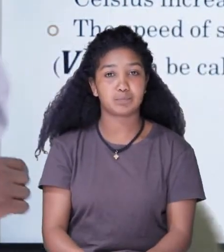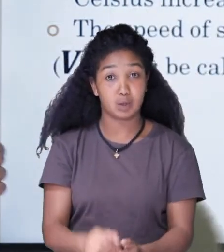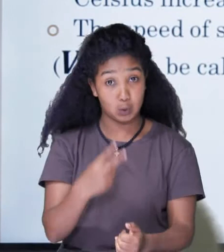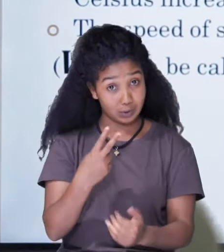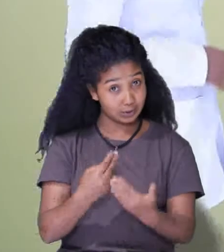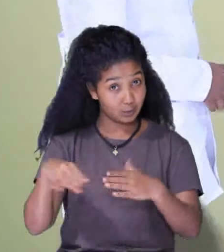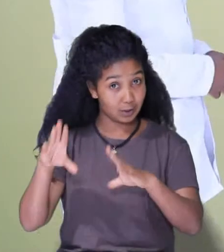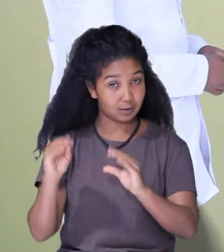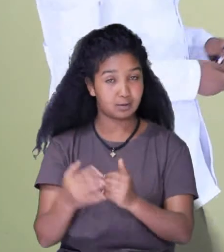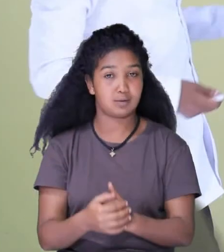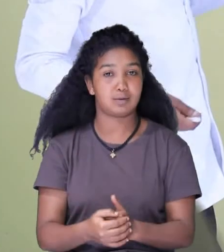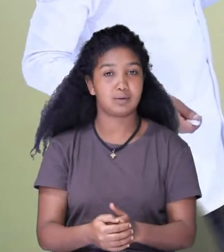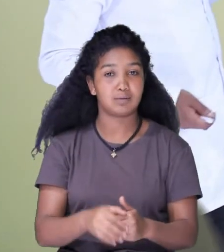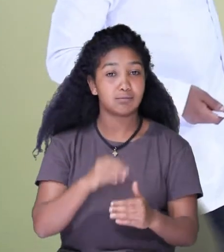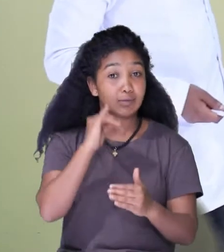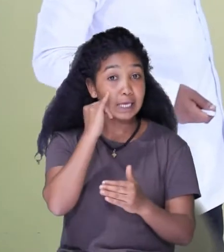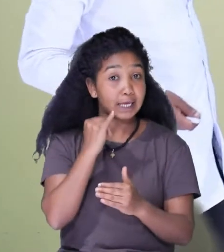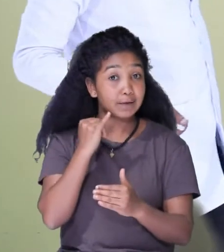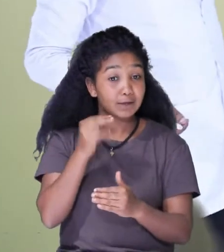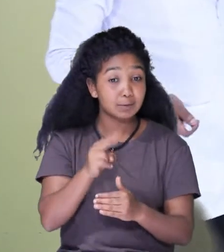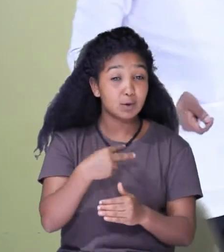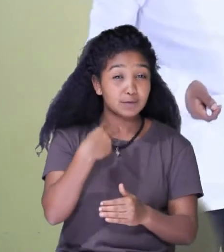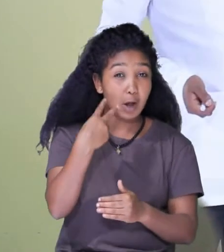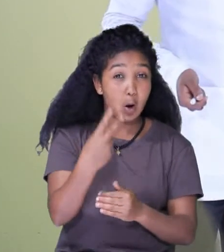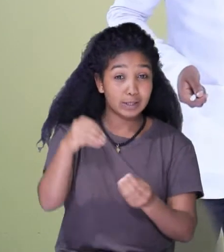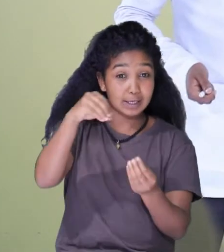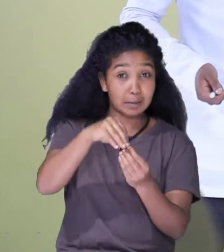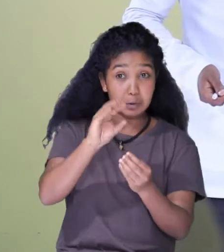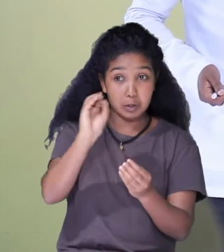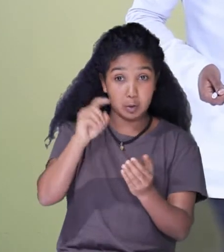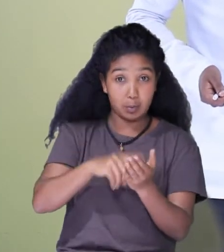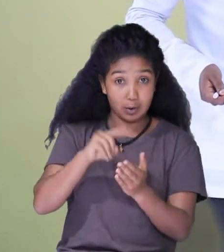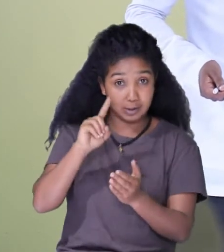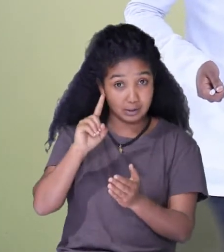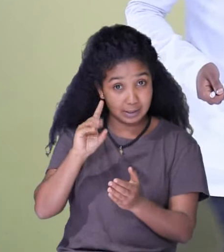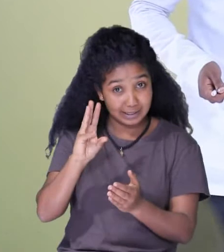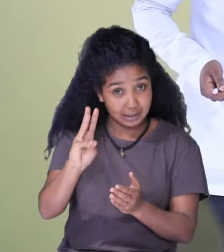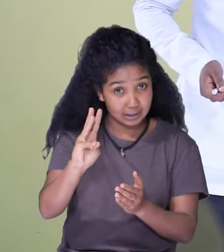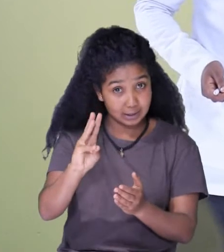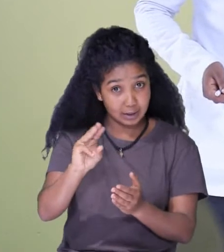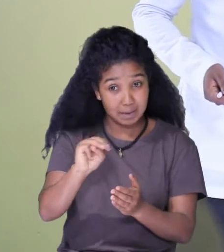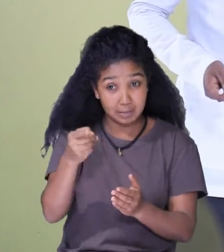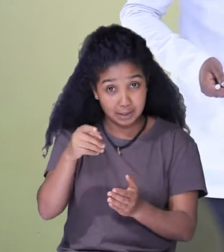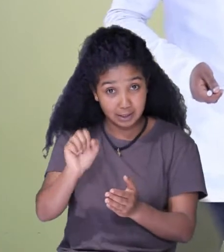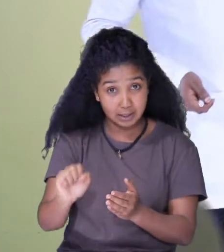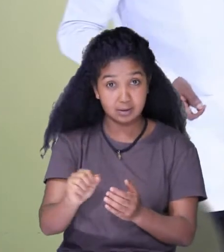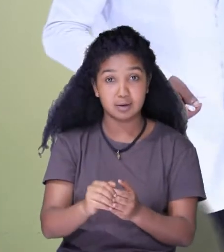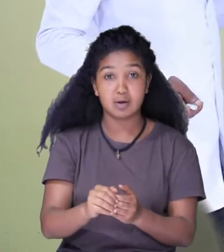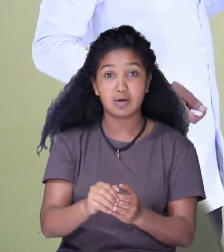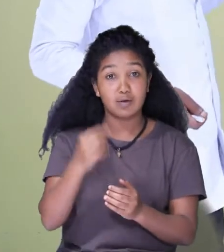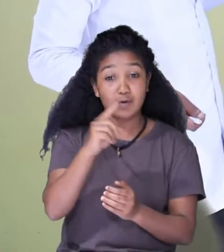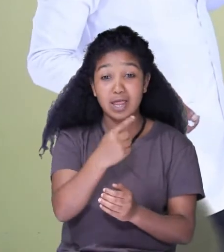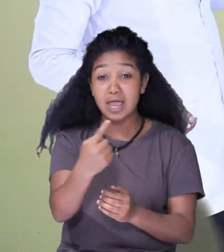You see, students, if the speed of sound increased by 0.6 meter per second